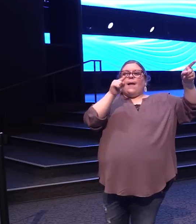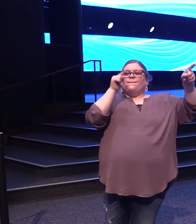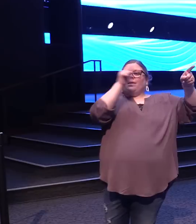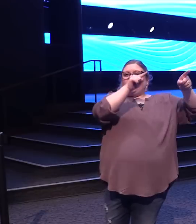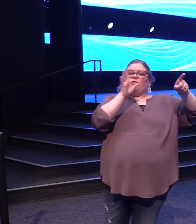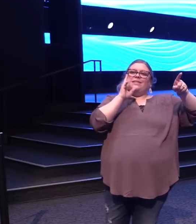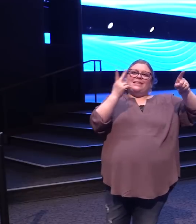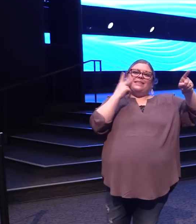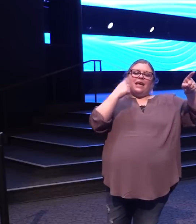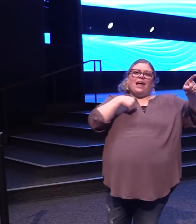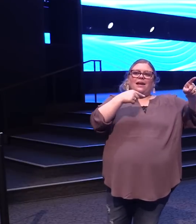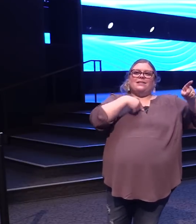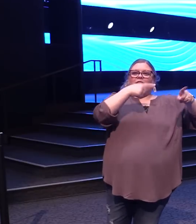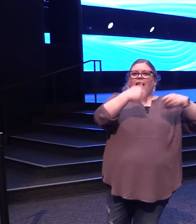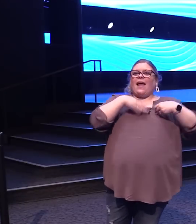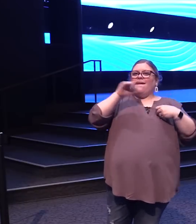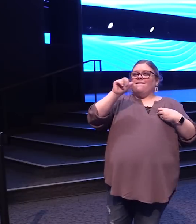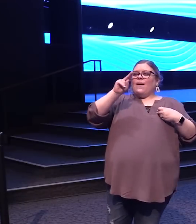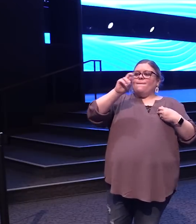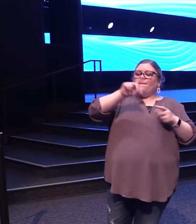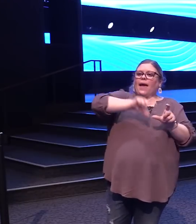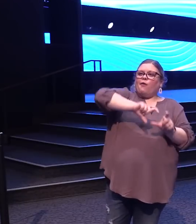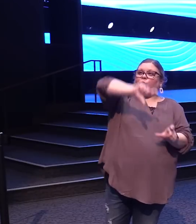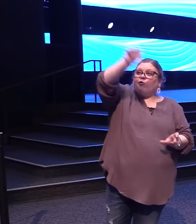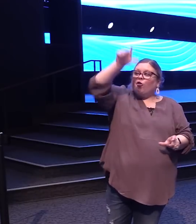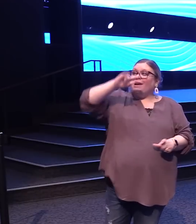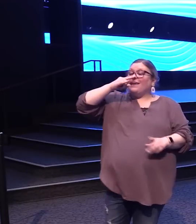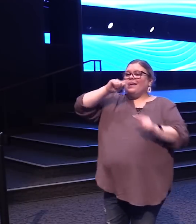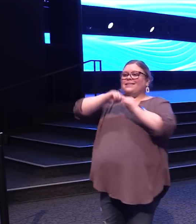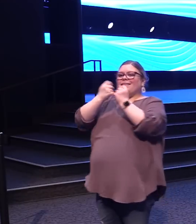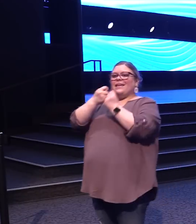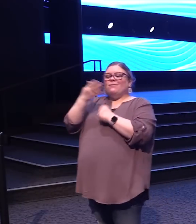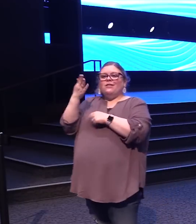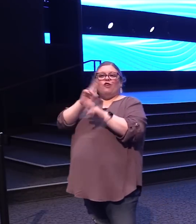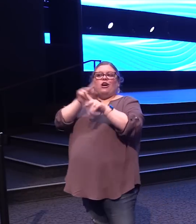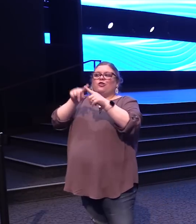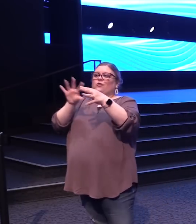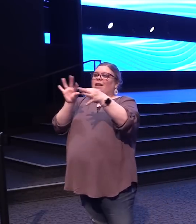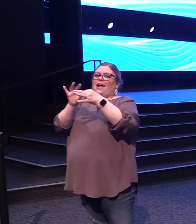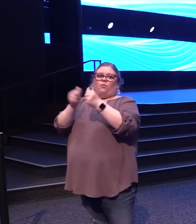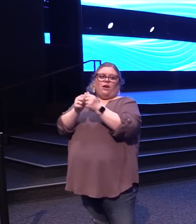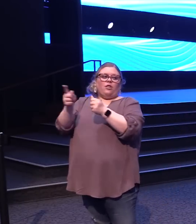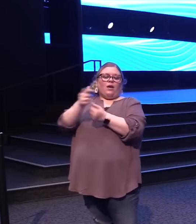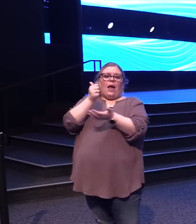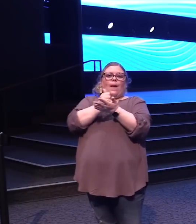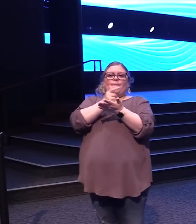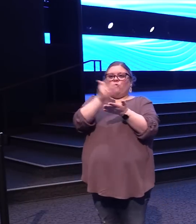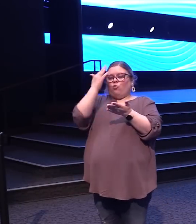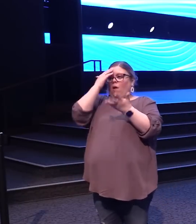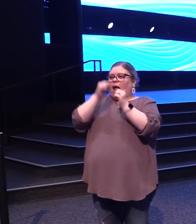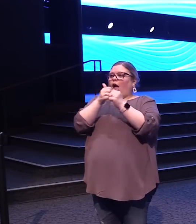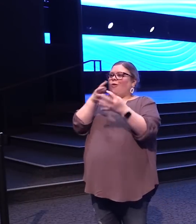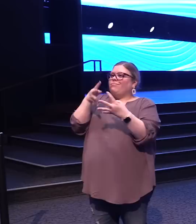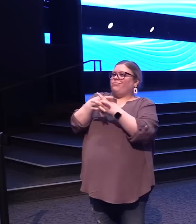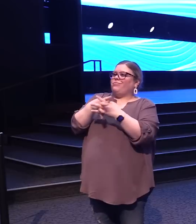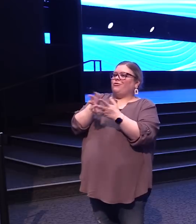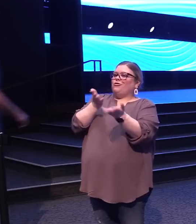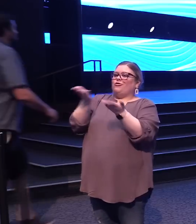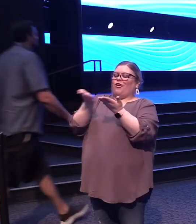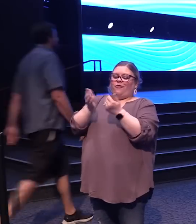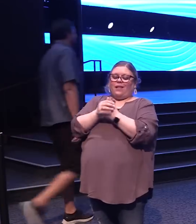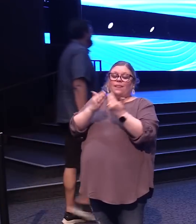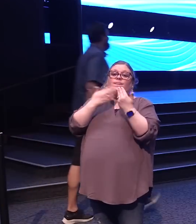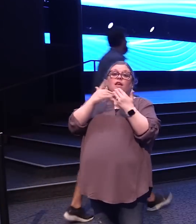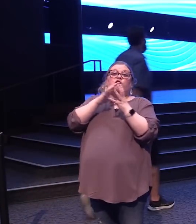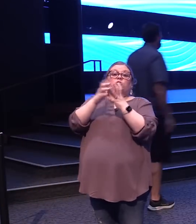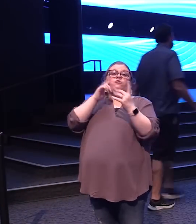out there. You'll see our banner out there. Our kids team is there, ready to connect with you, ready to help you know how to get plugged in. Well, thank you so much